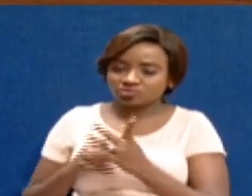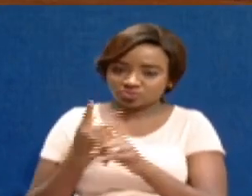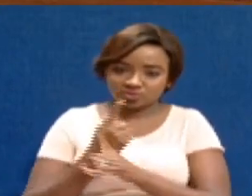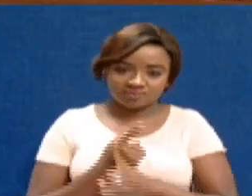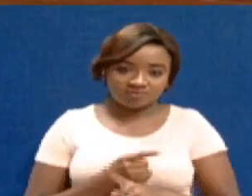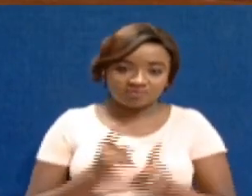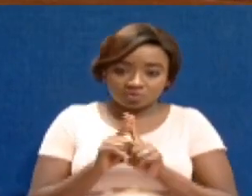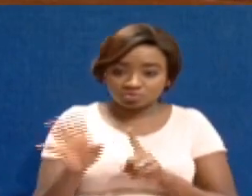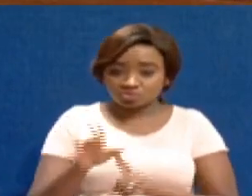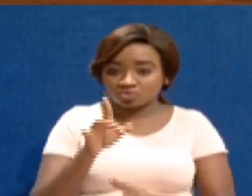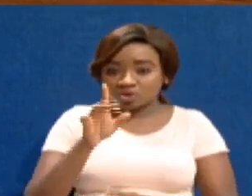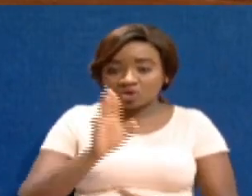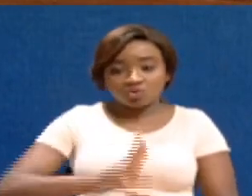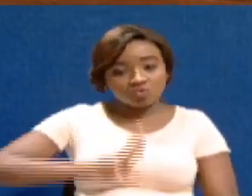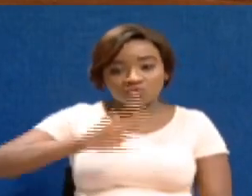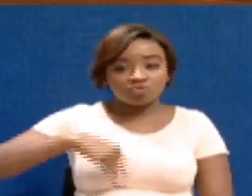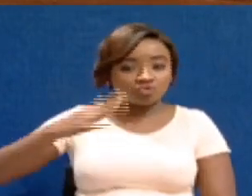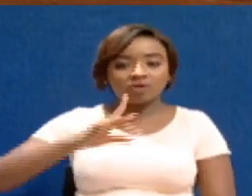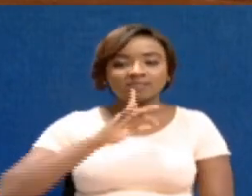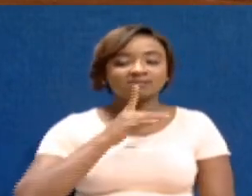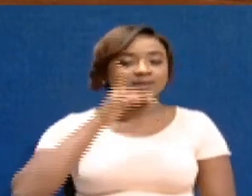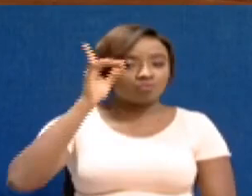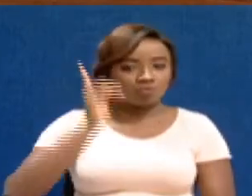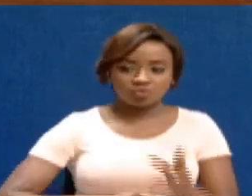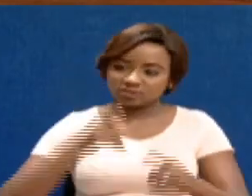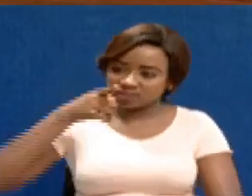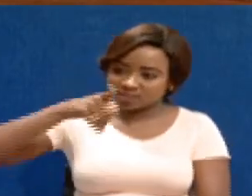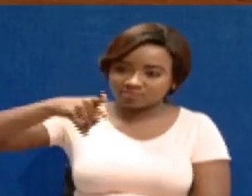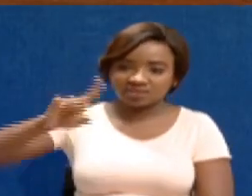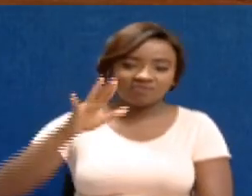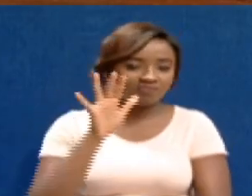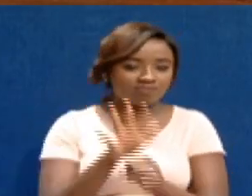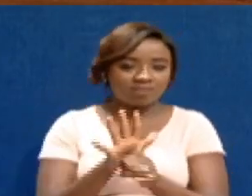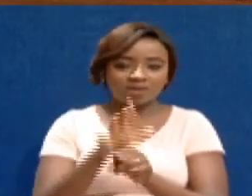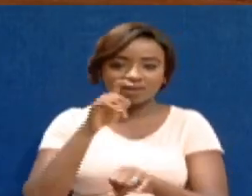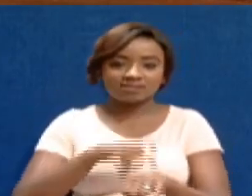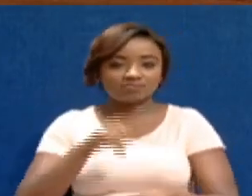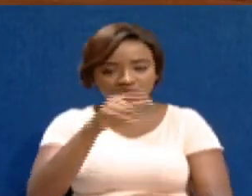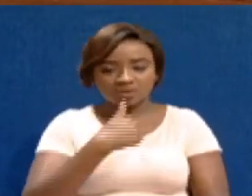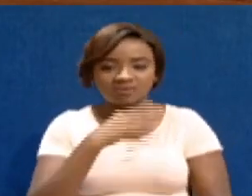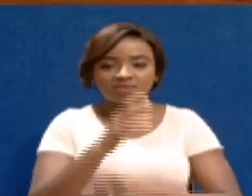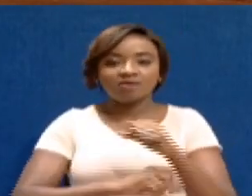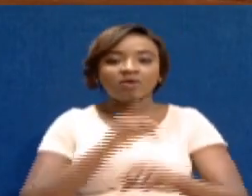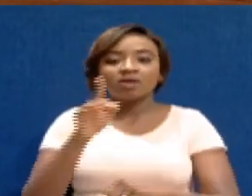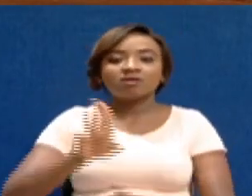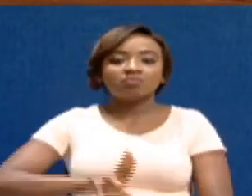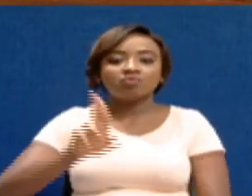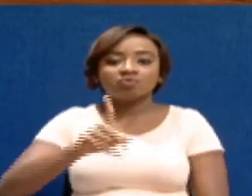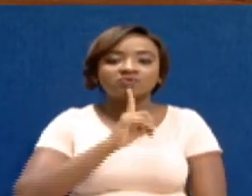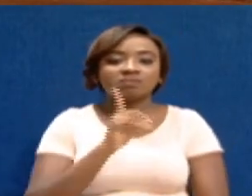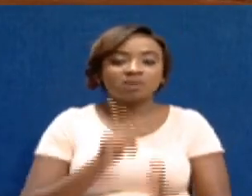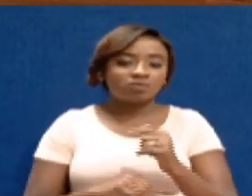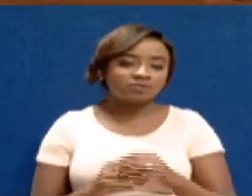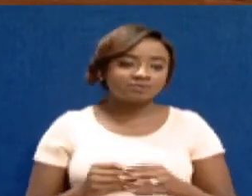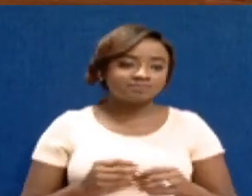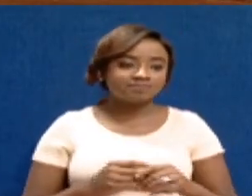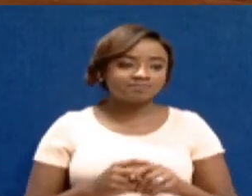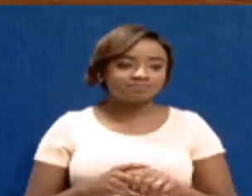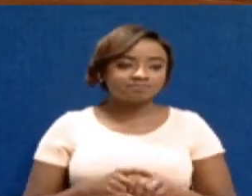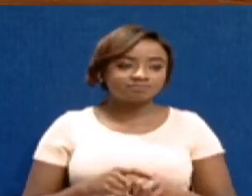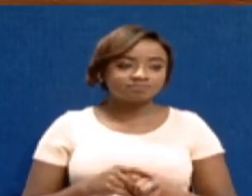slightly disingenuous because actually they traversed the country. And if you look at the BBI report, all the information, all the